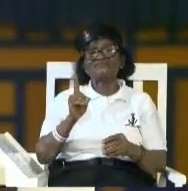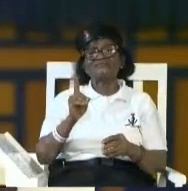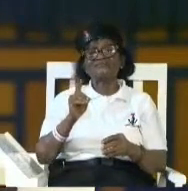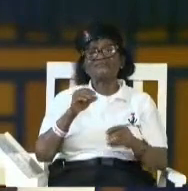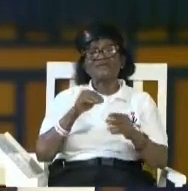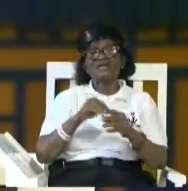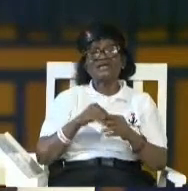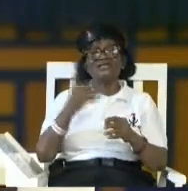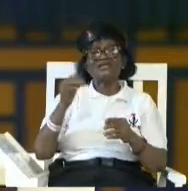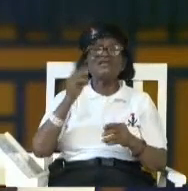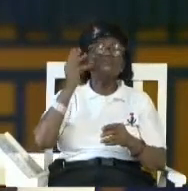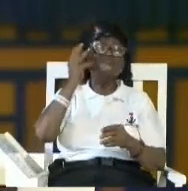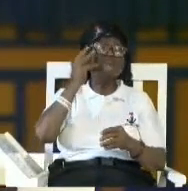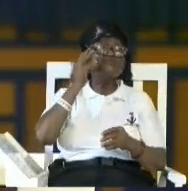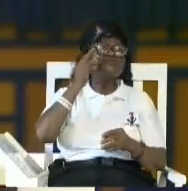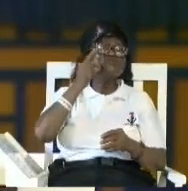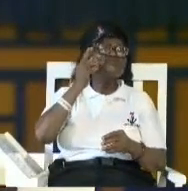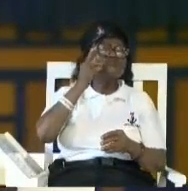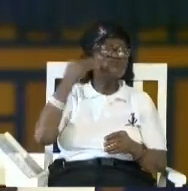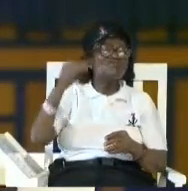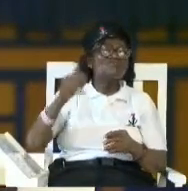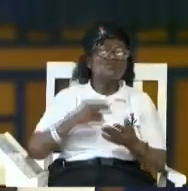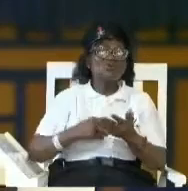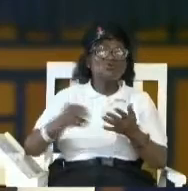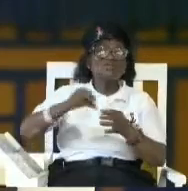in the fruit of the Holy Spirit